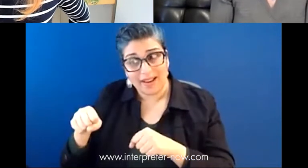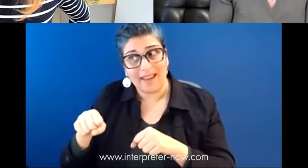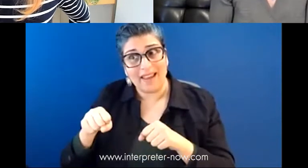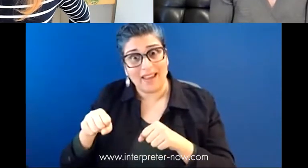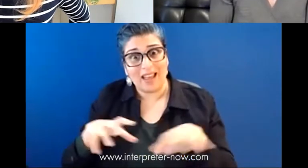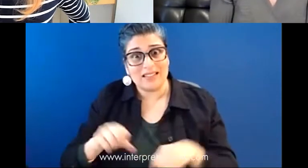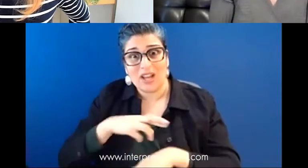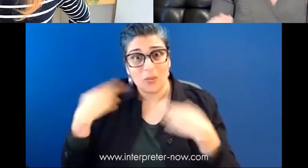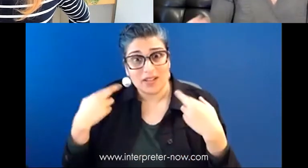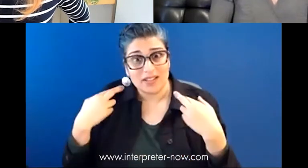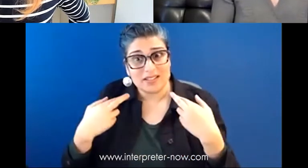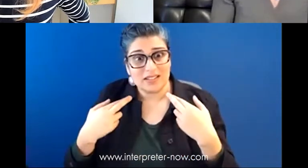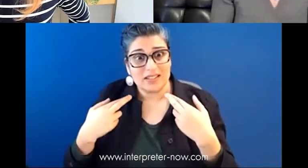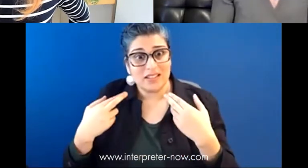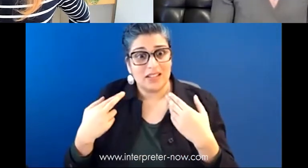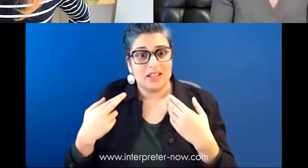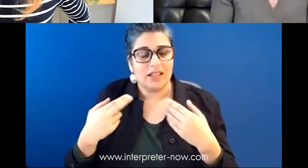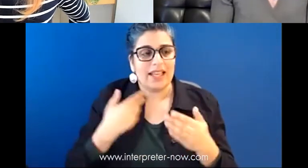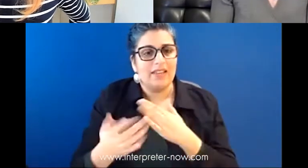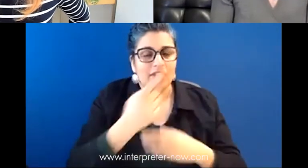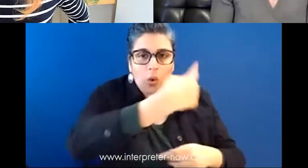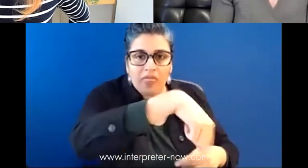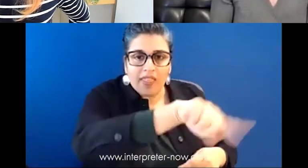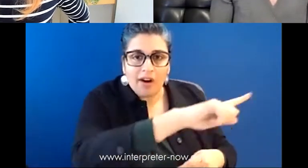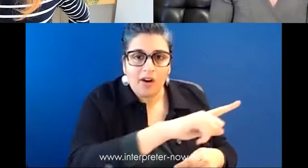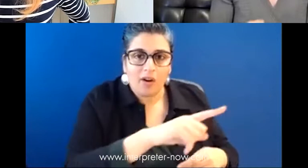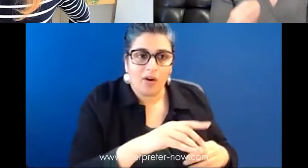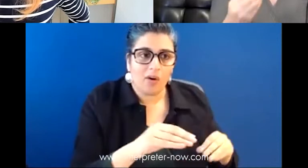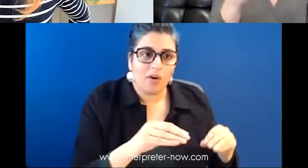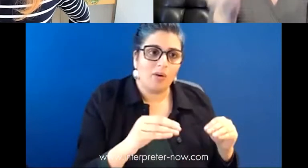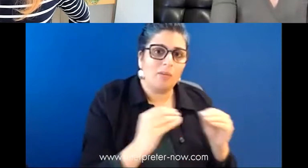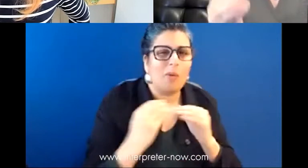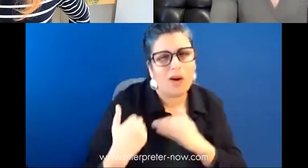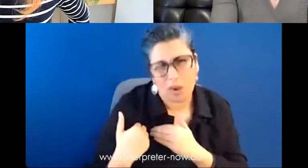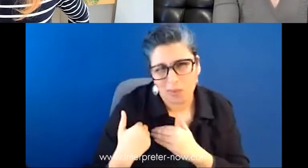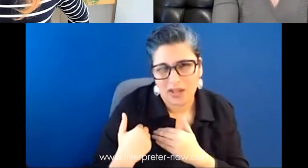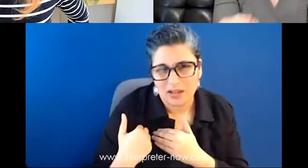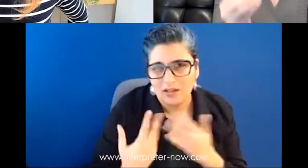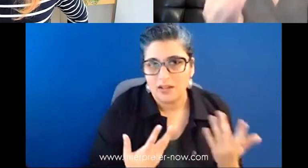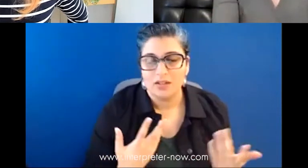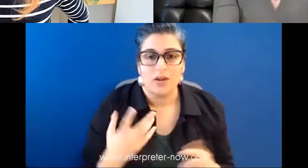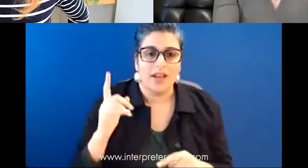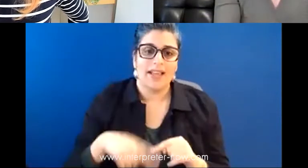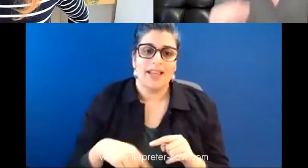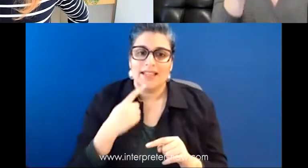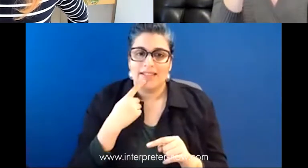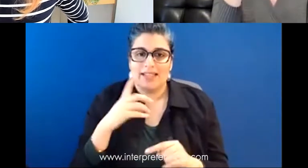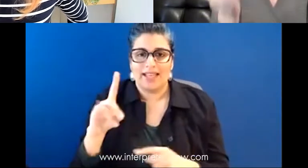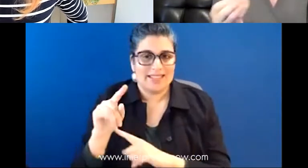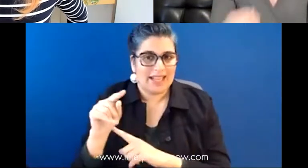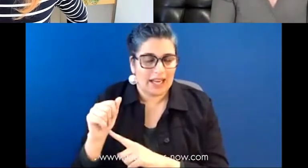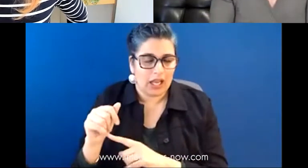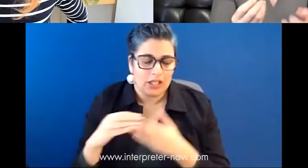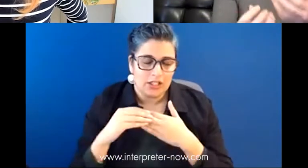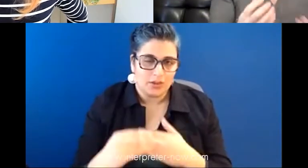everyone around you is more obligated to take those risks. So I can't speak to this from a data-driven standpoint, but I